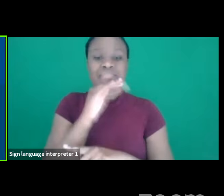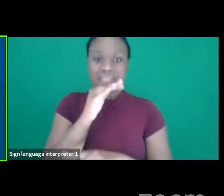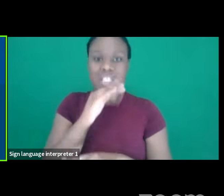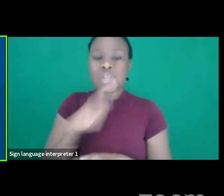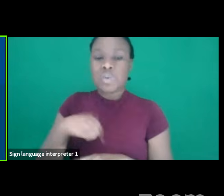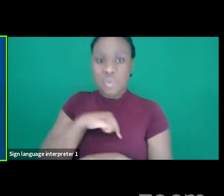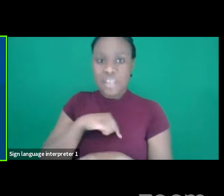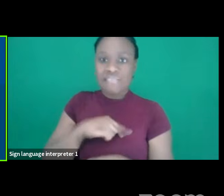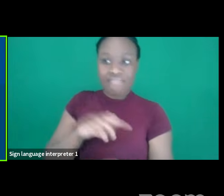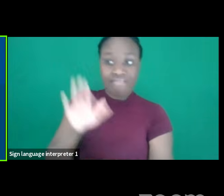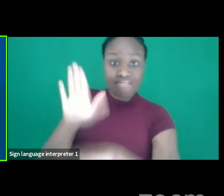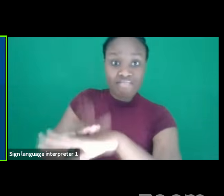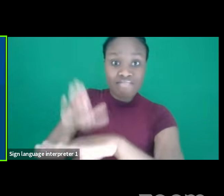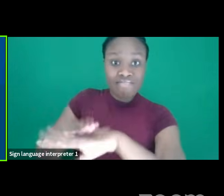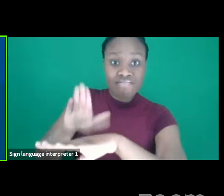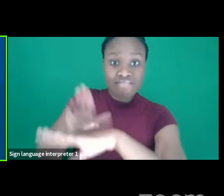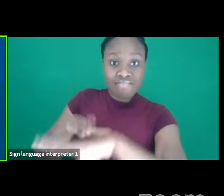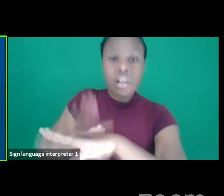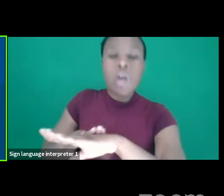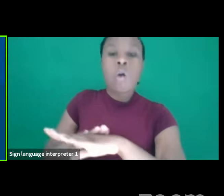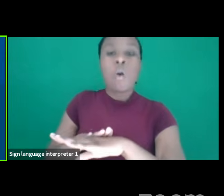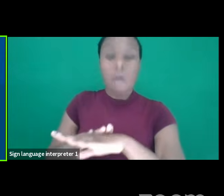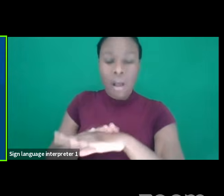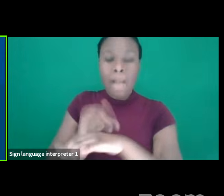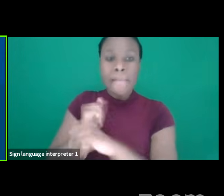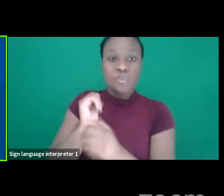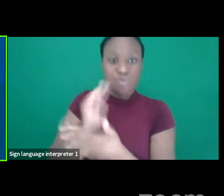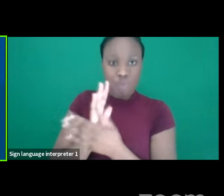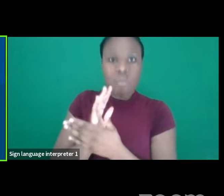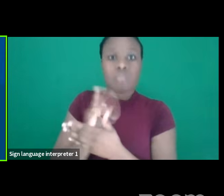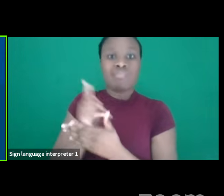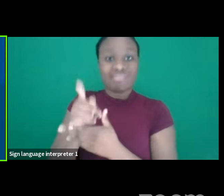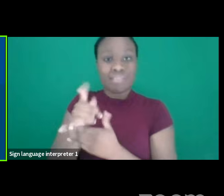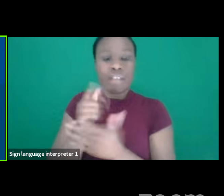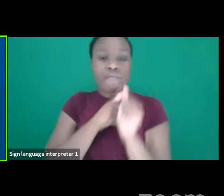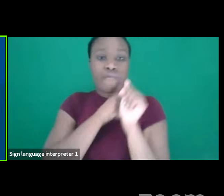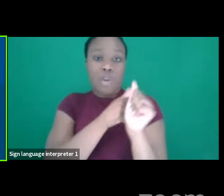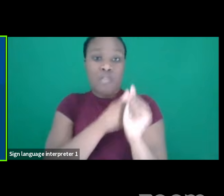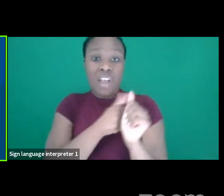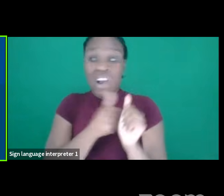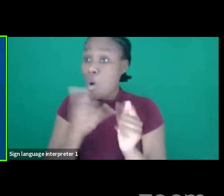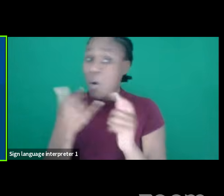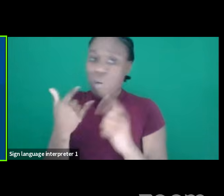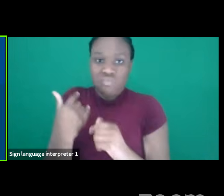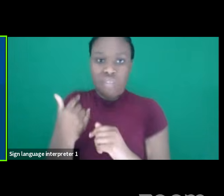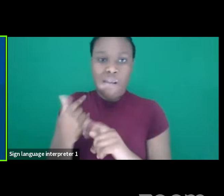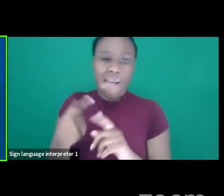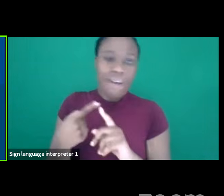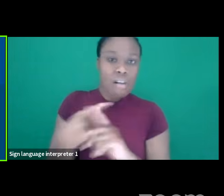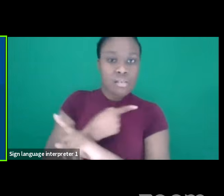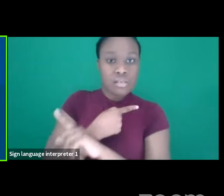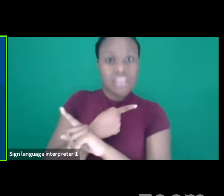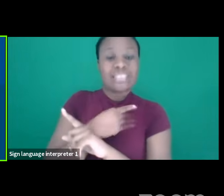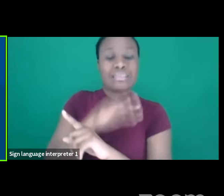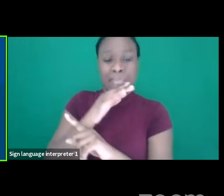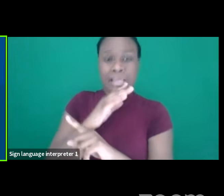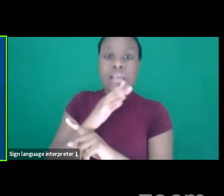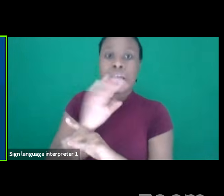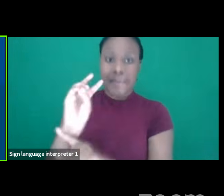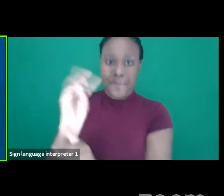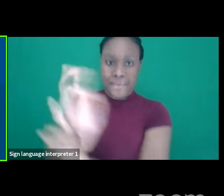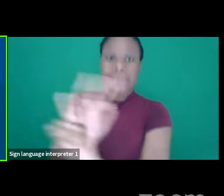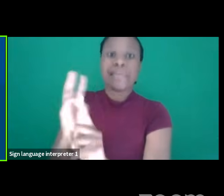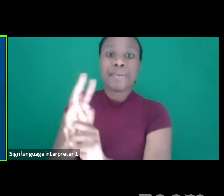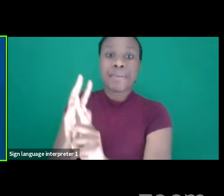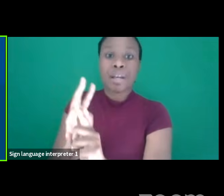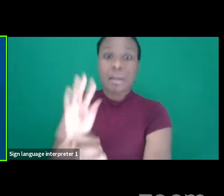and making sure that those that intend to be non-compliant have the